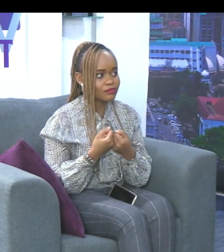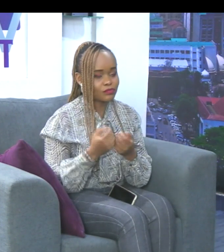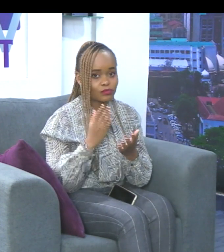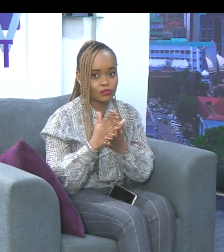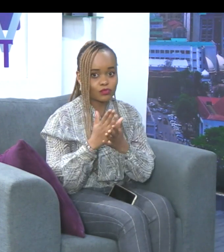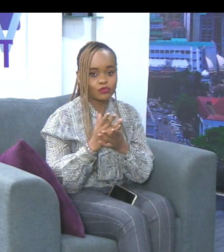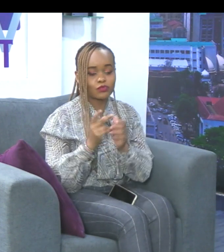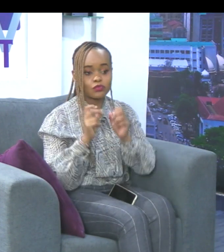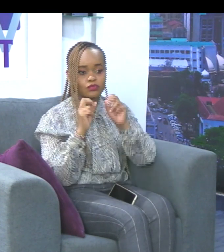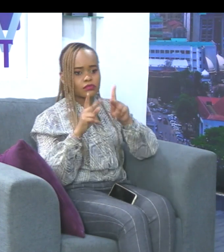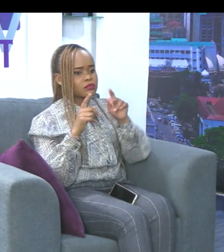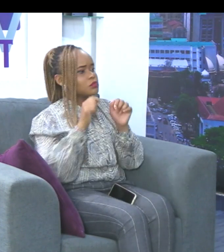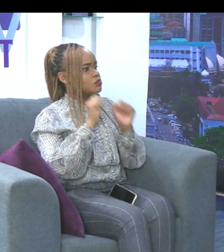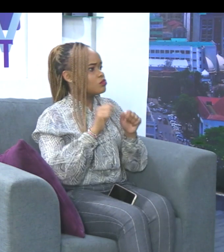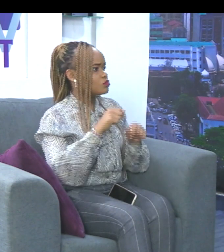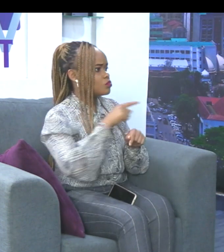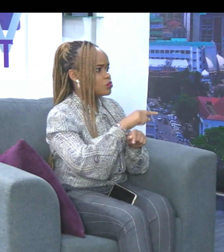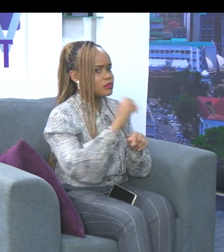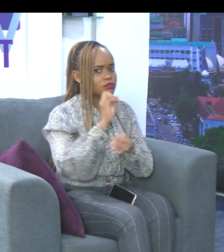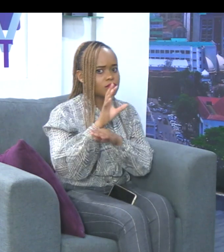has explained.